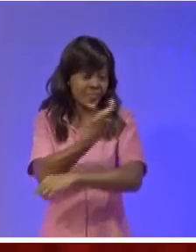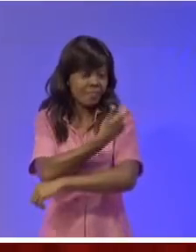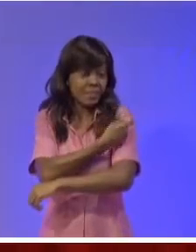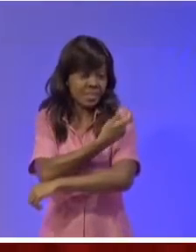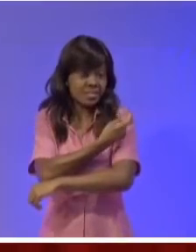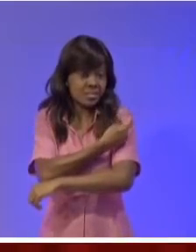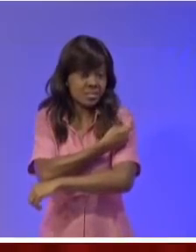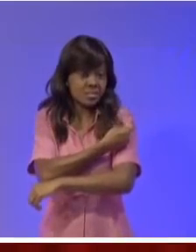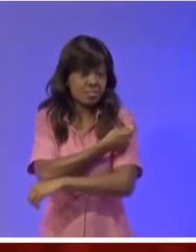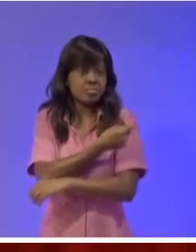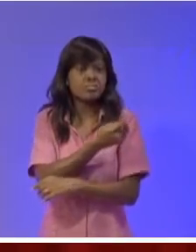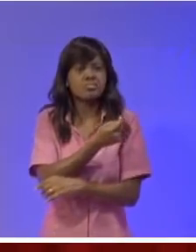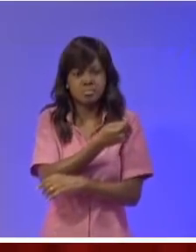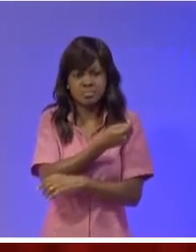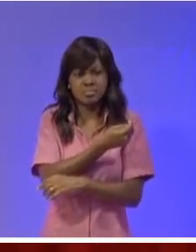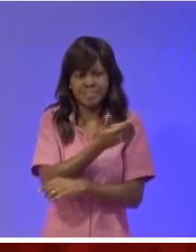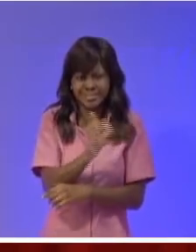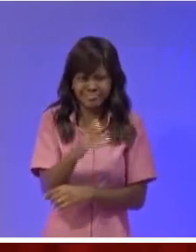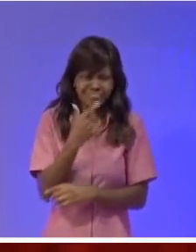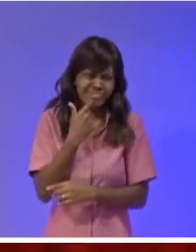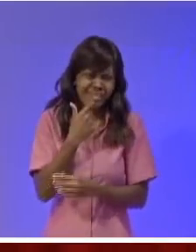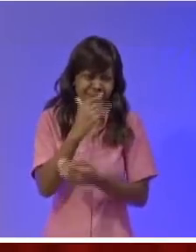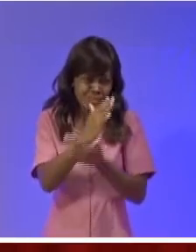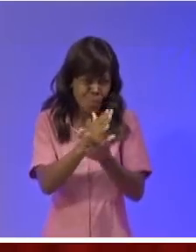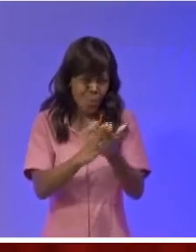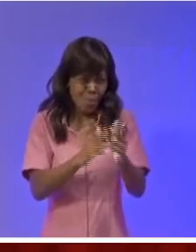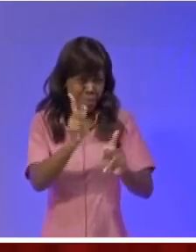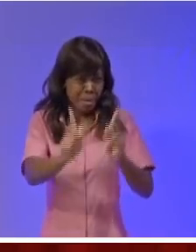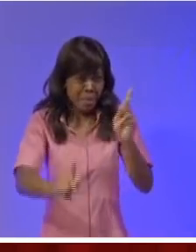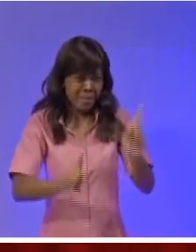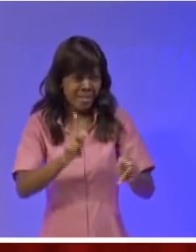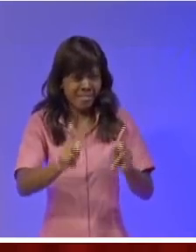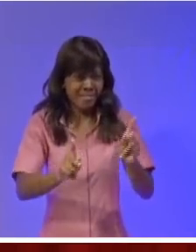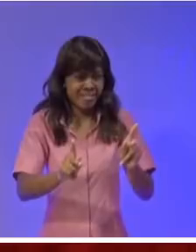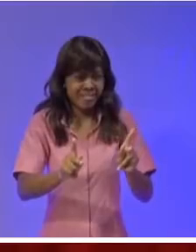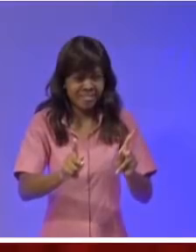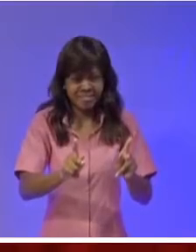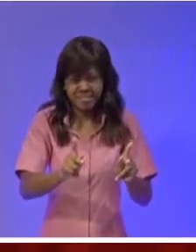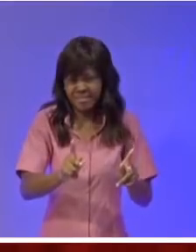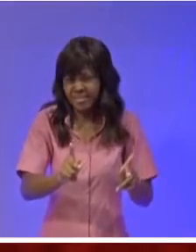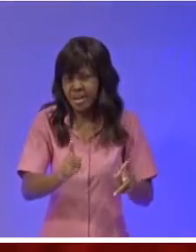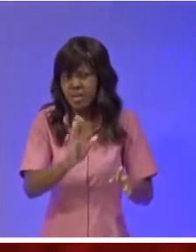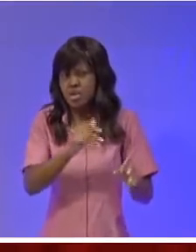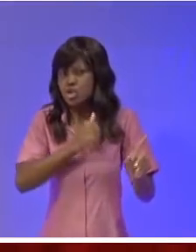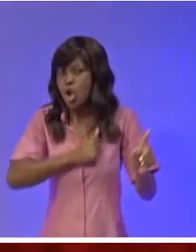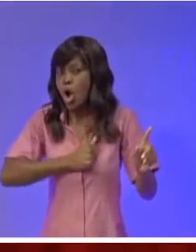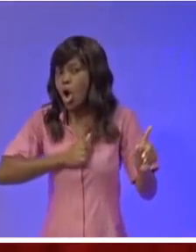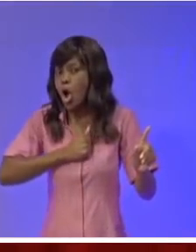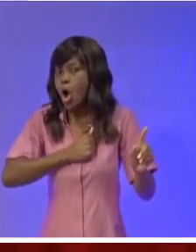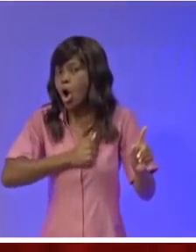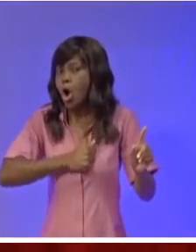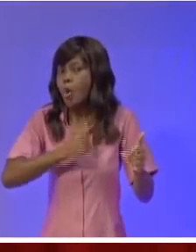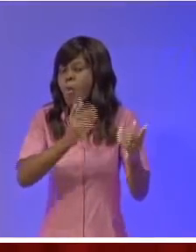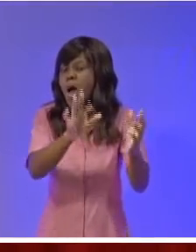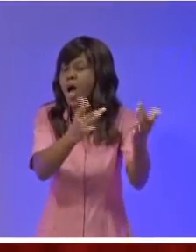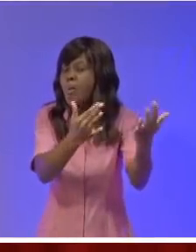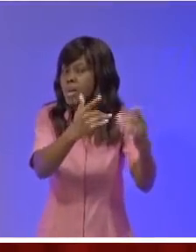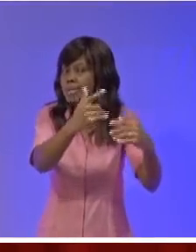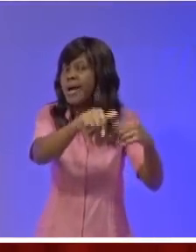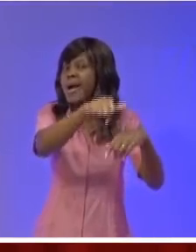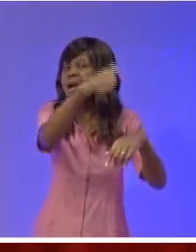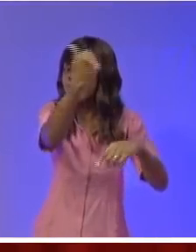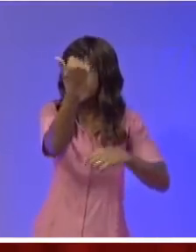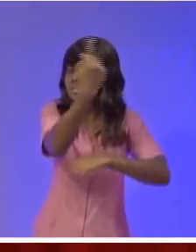from getting boosters because they came a couple of days early, like literally 2 days early based on their date of second